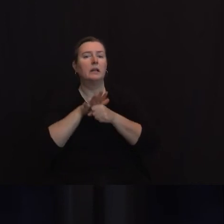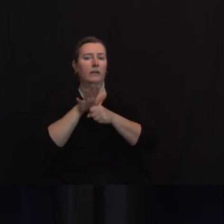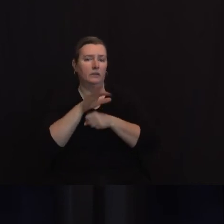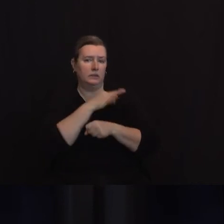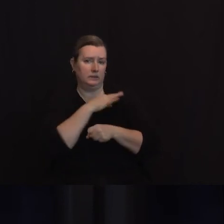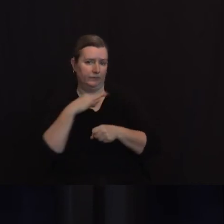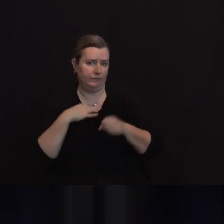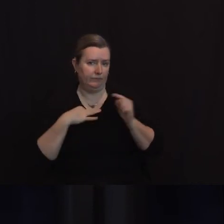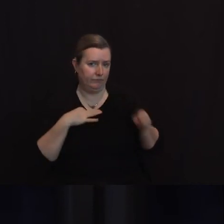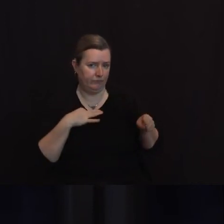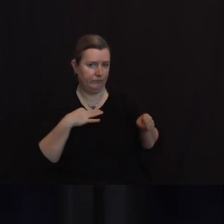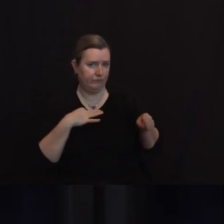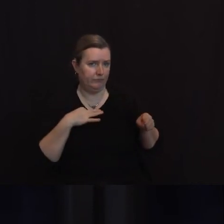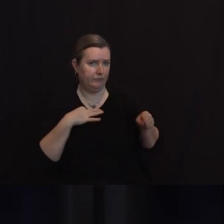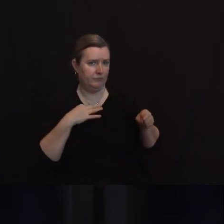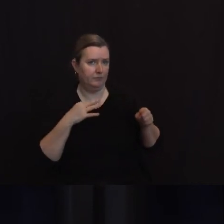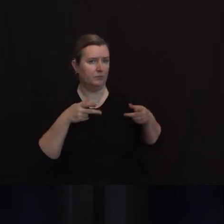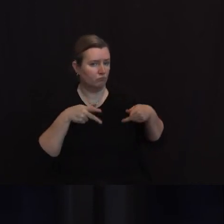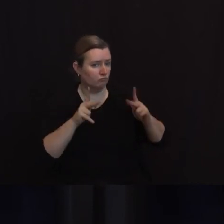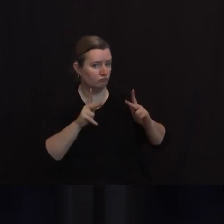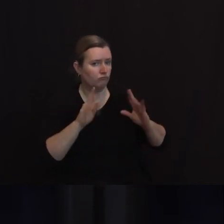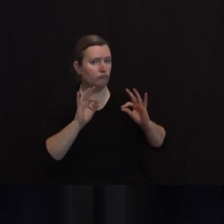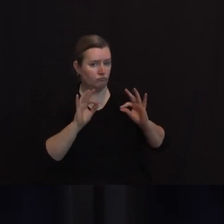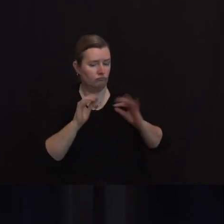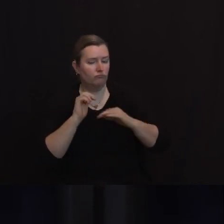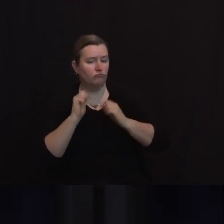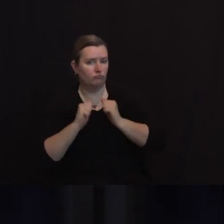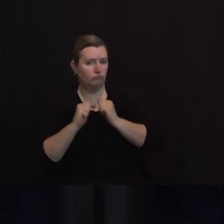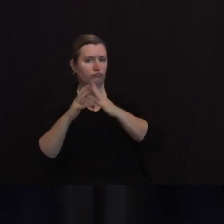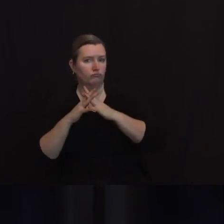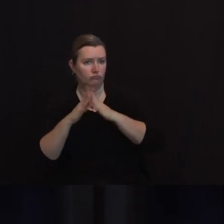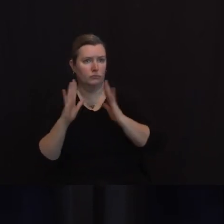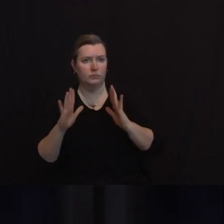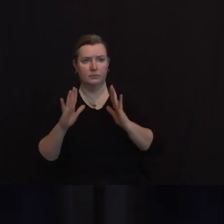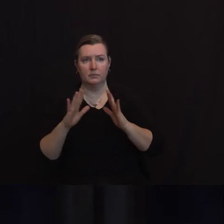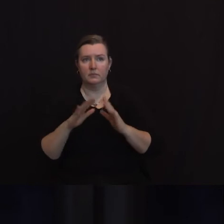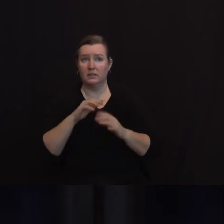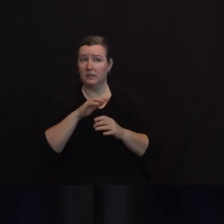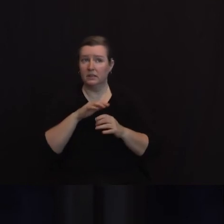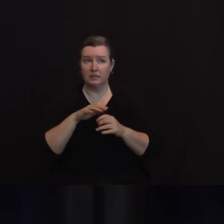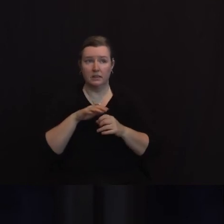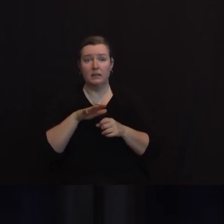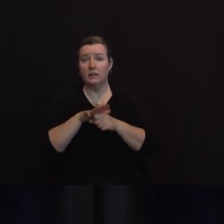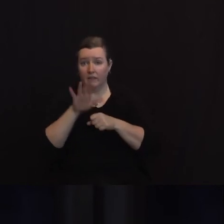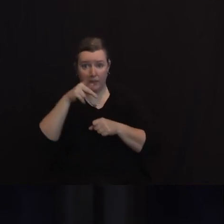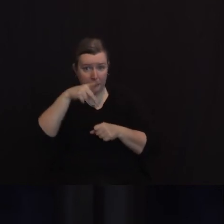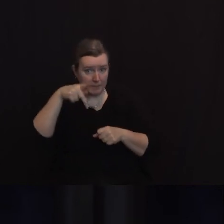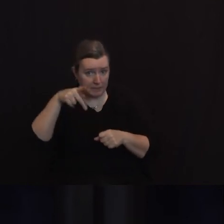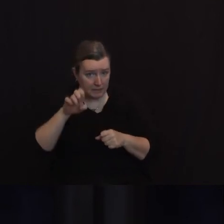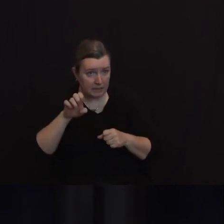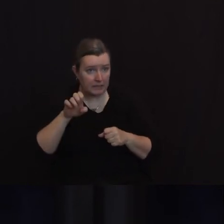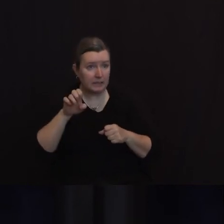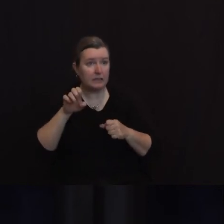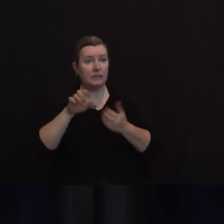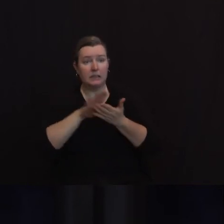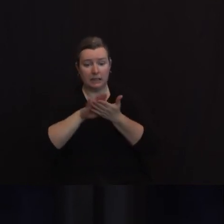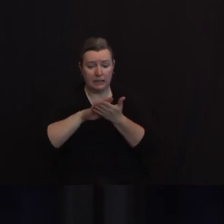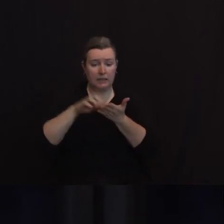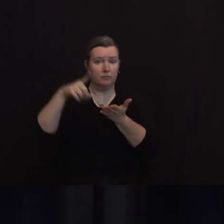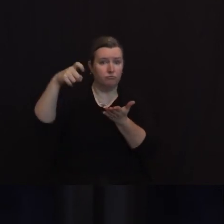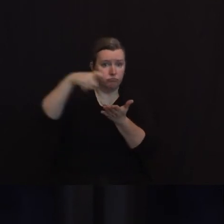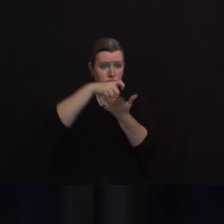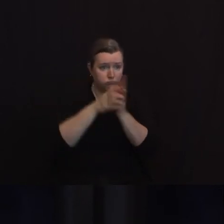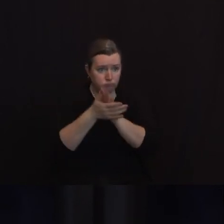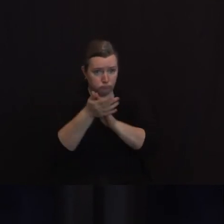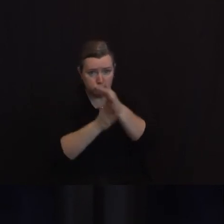appointments and sufficient PPE, and cleaning and disinfection supplies to permit safe visitation. No